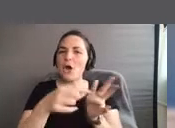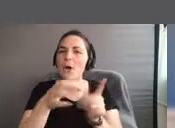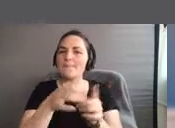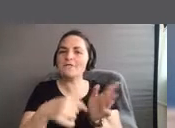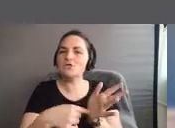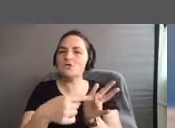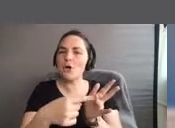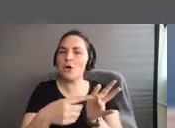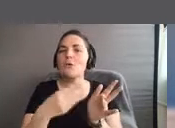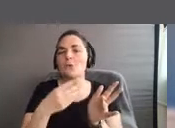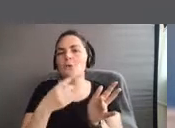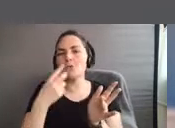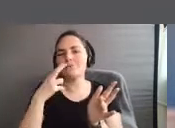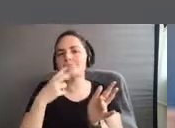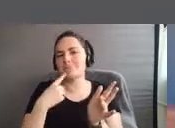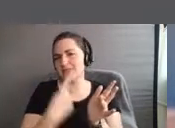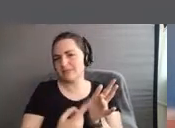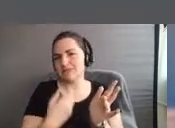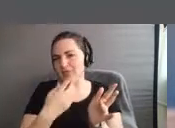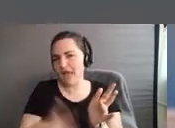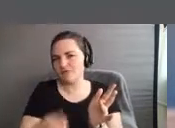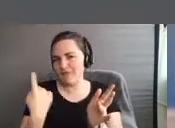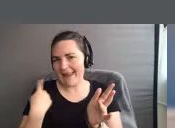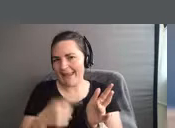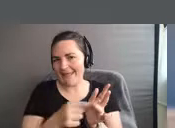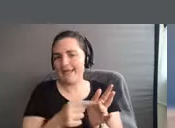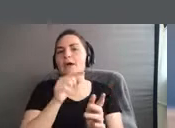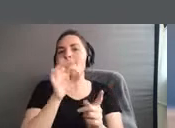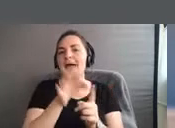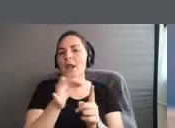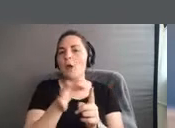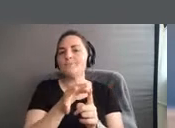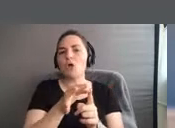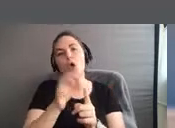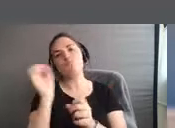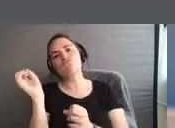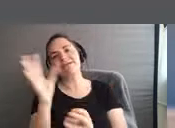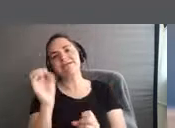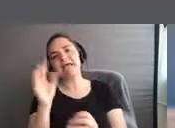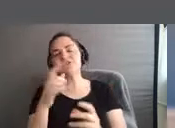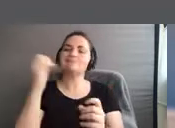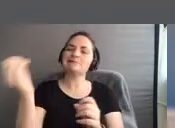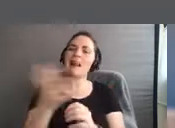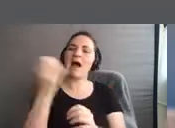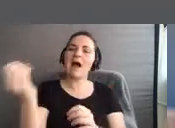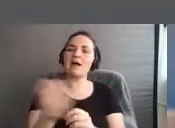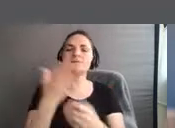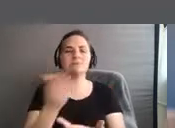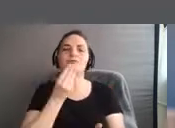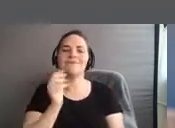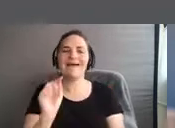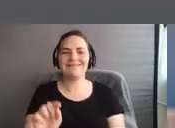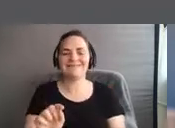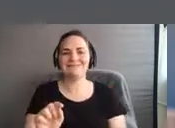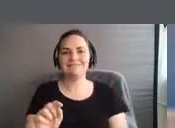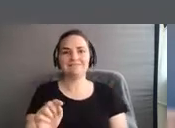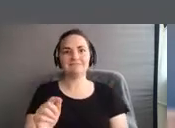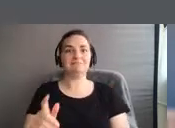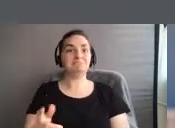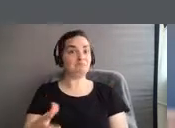Panopto, so you'd do a Panopto presentation with slides and you'd talk about your ideas. So if that kind of appeals to